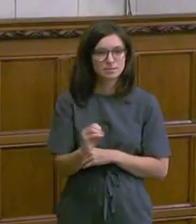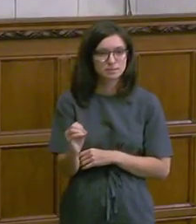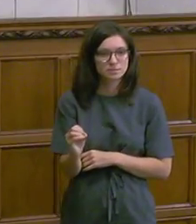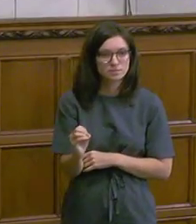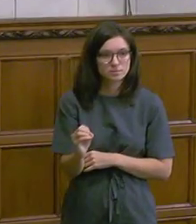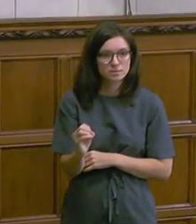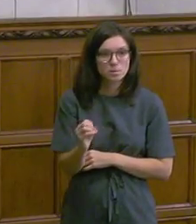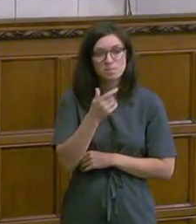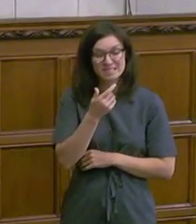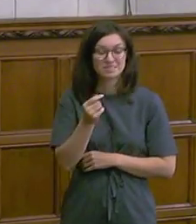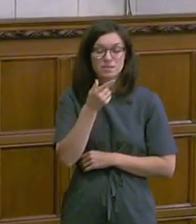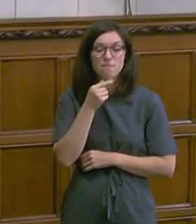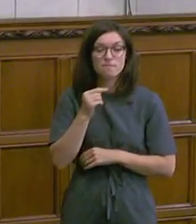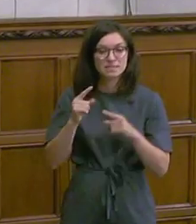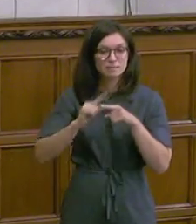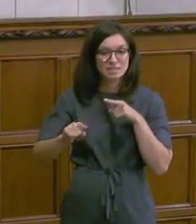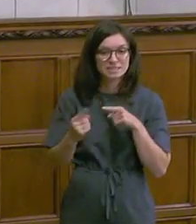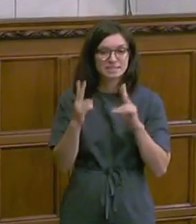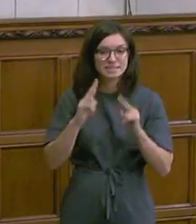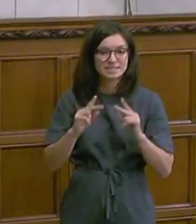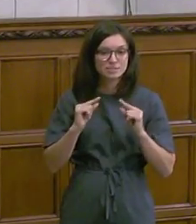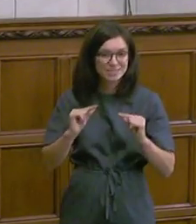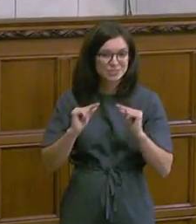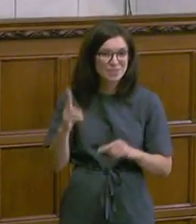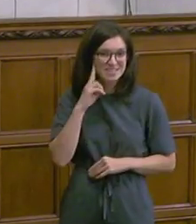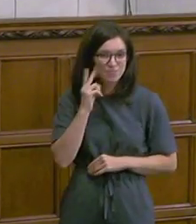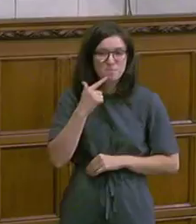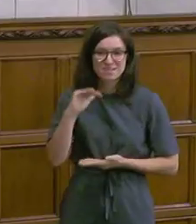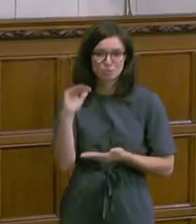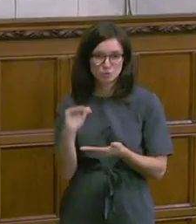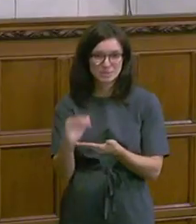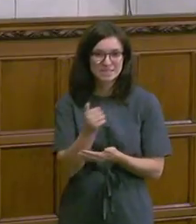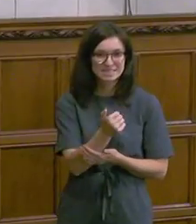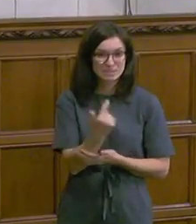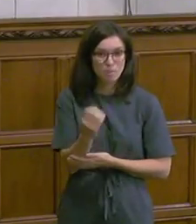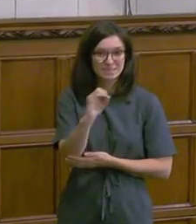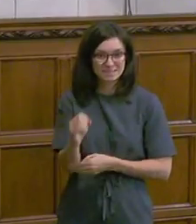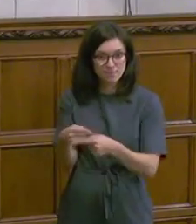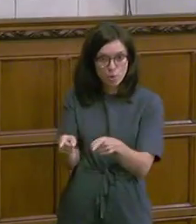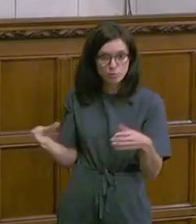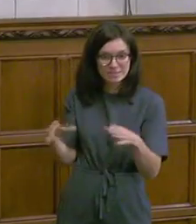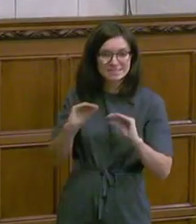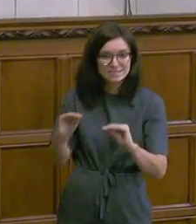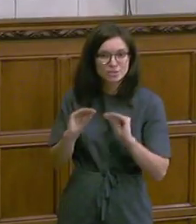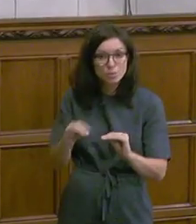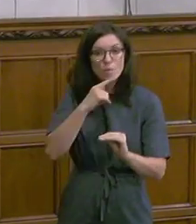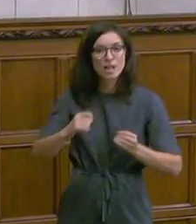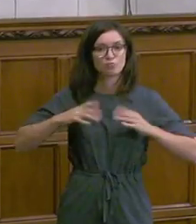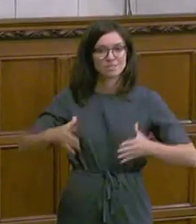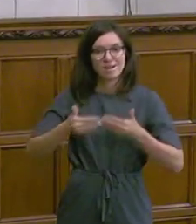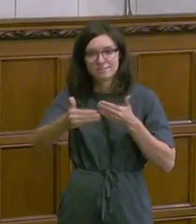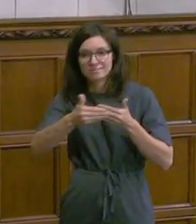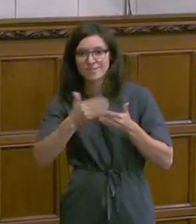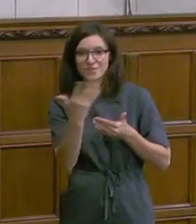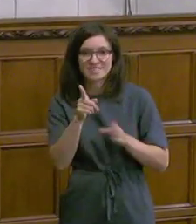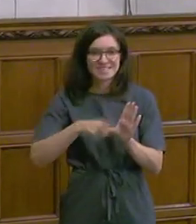of specialist teachers with deaf has been reduced by 16%. And 61% of those teachers are due to retire in the next 10 to 15 years, a very